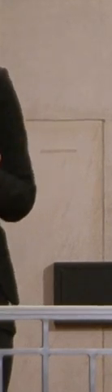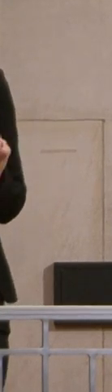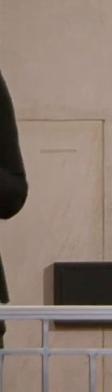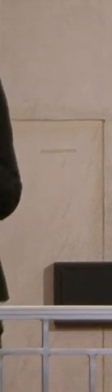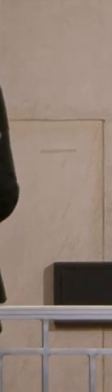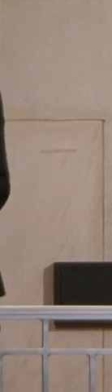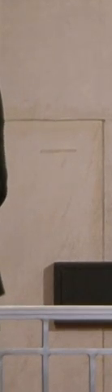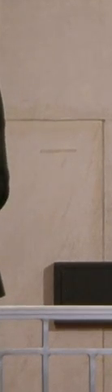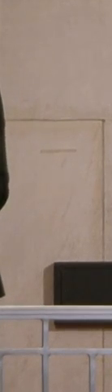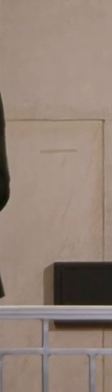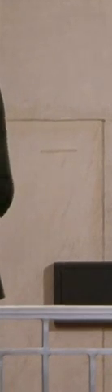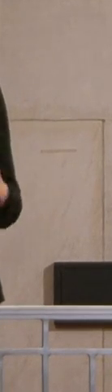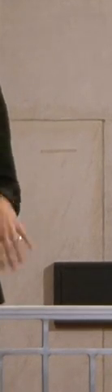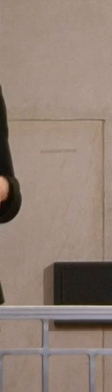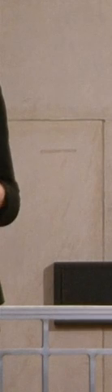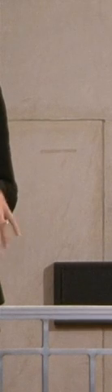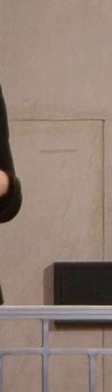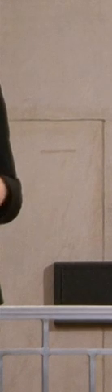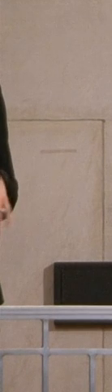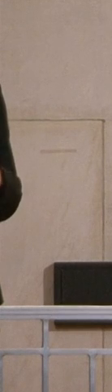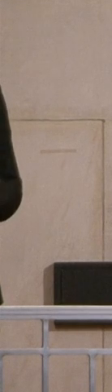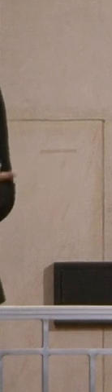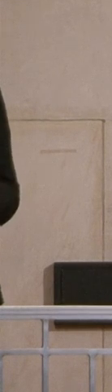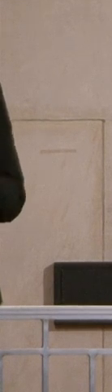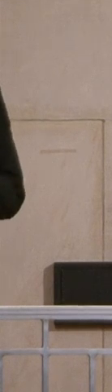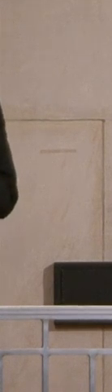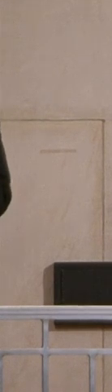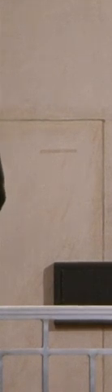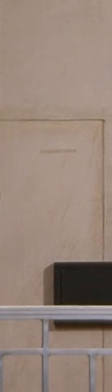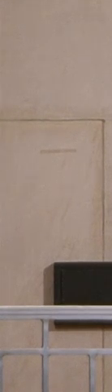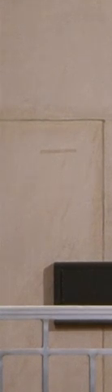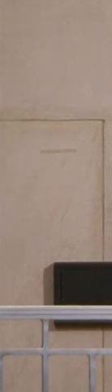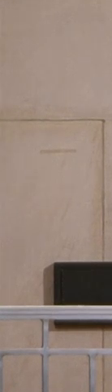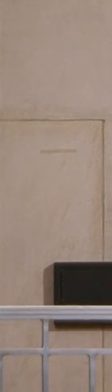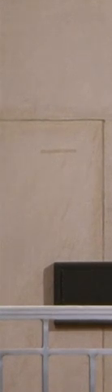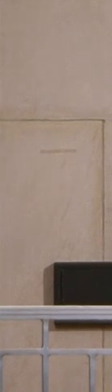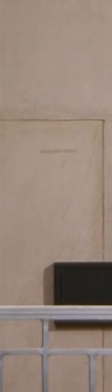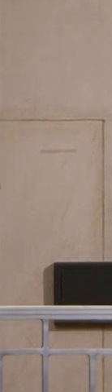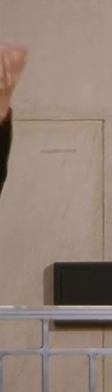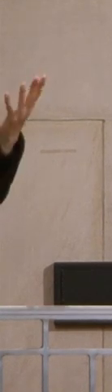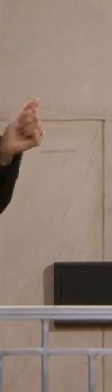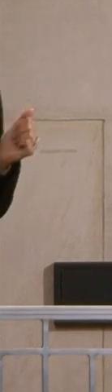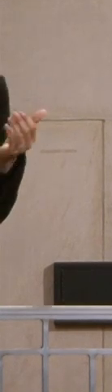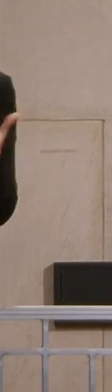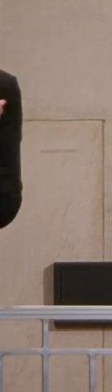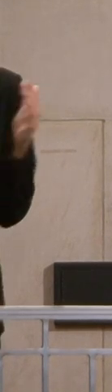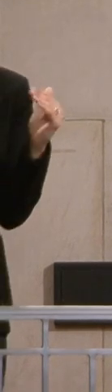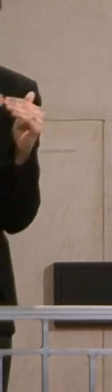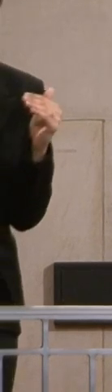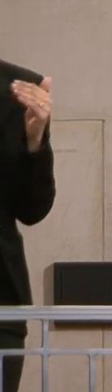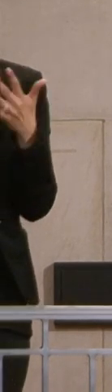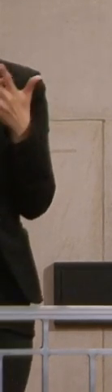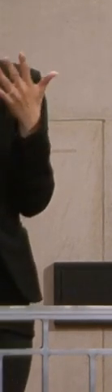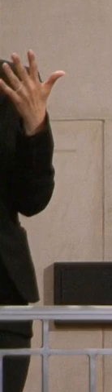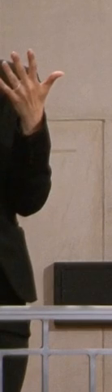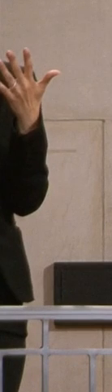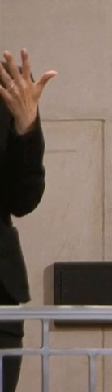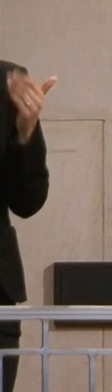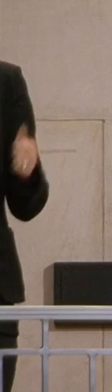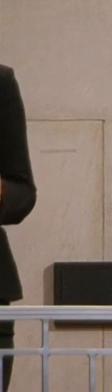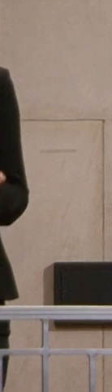very real. And especially now that we've achieved so much, you know, marriage equality and so much more, we all have a